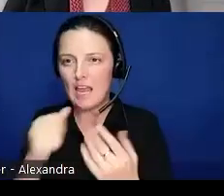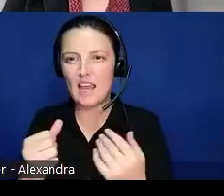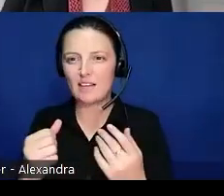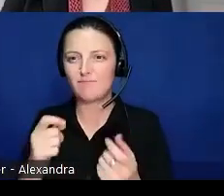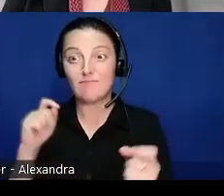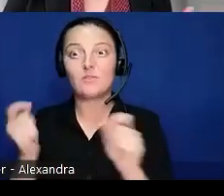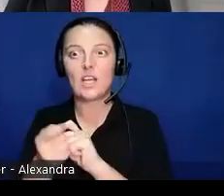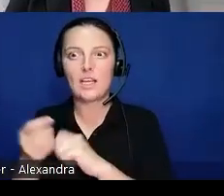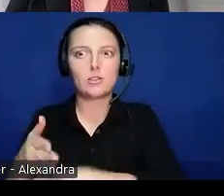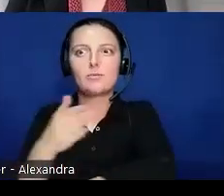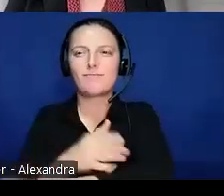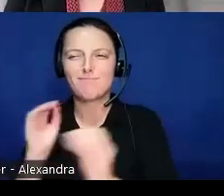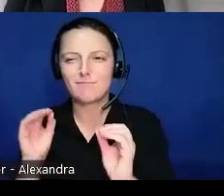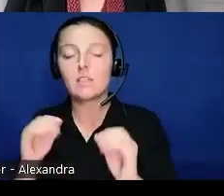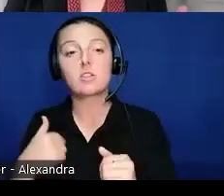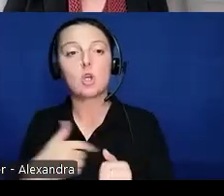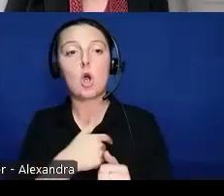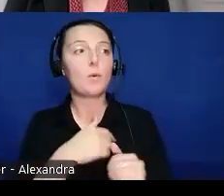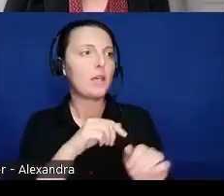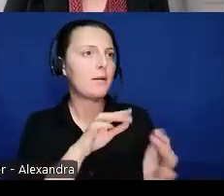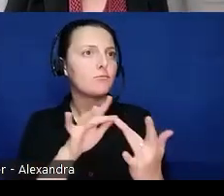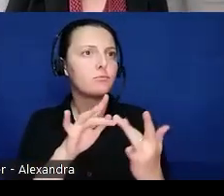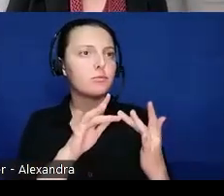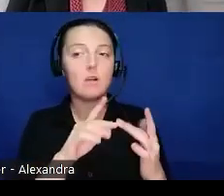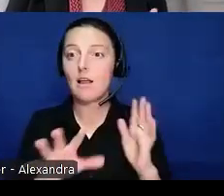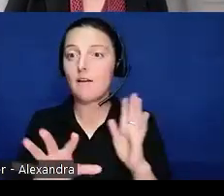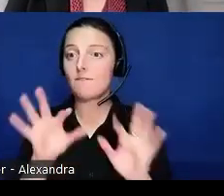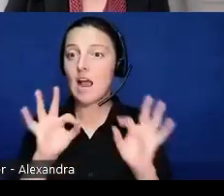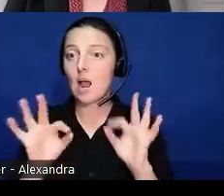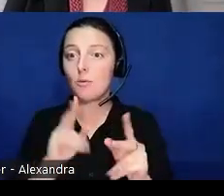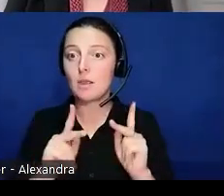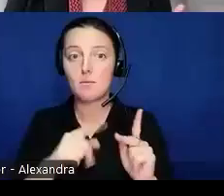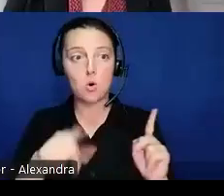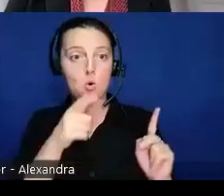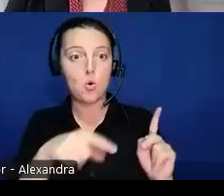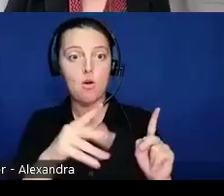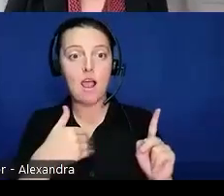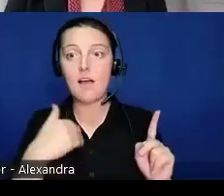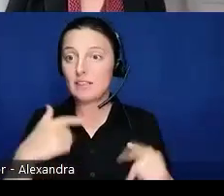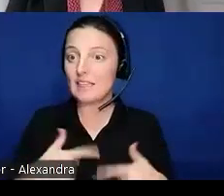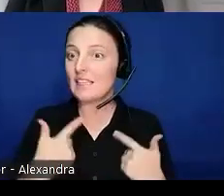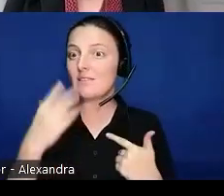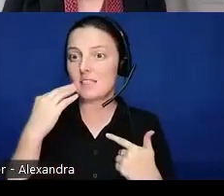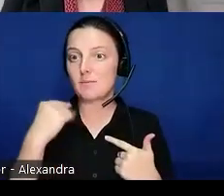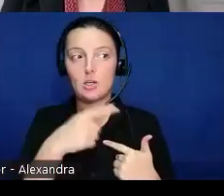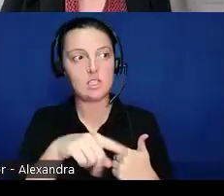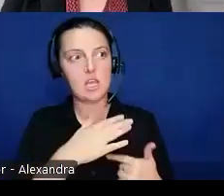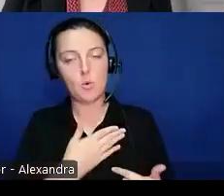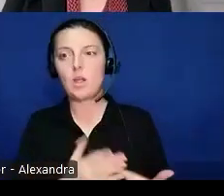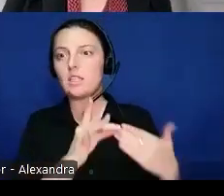to find several people with lived experience that were willing to take us and guide us into the community and help understand better what the needs